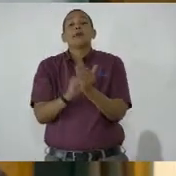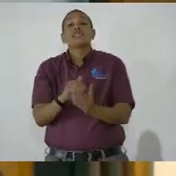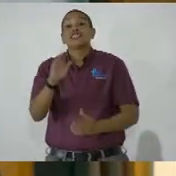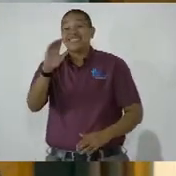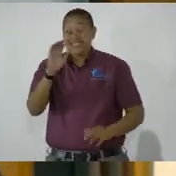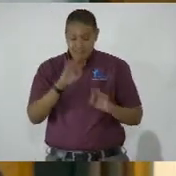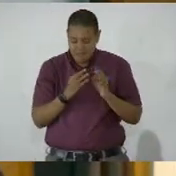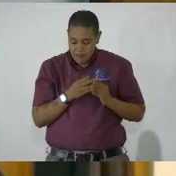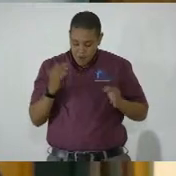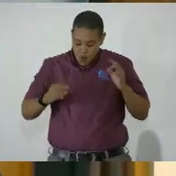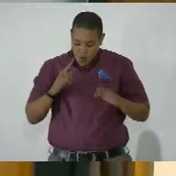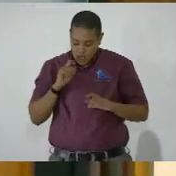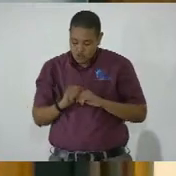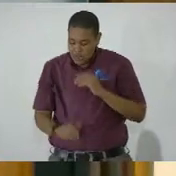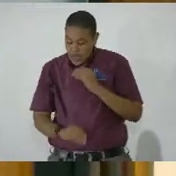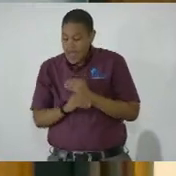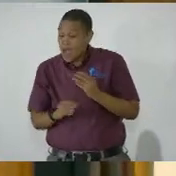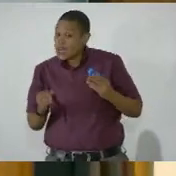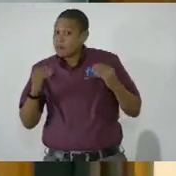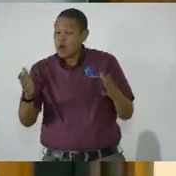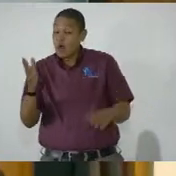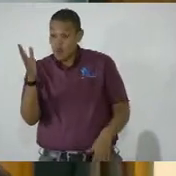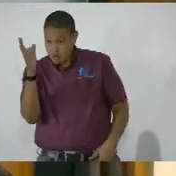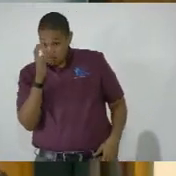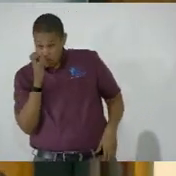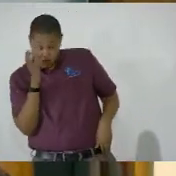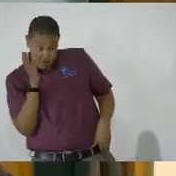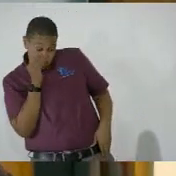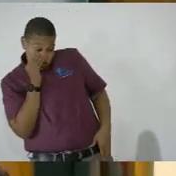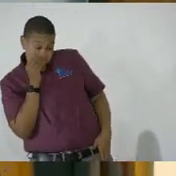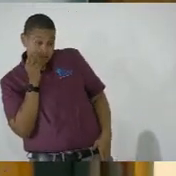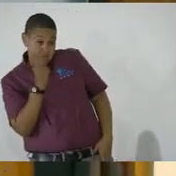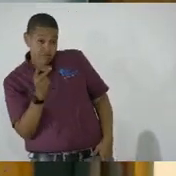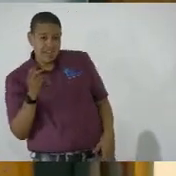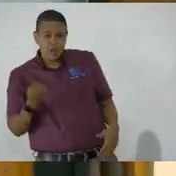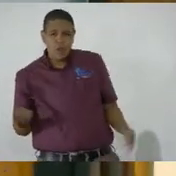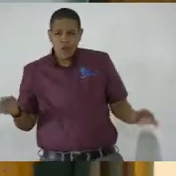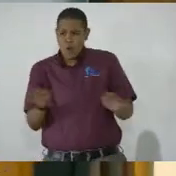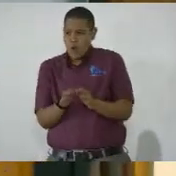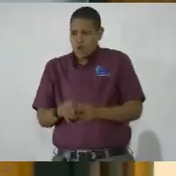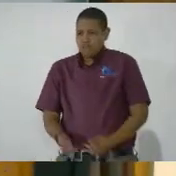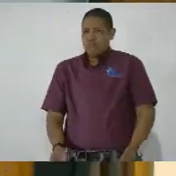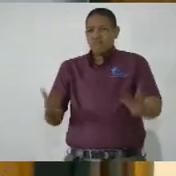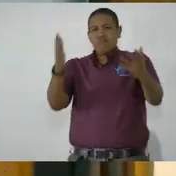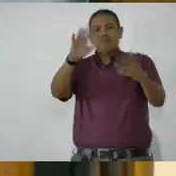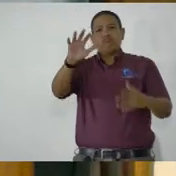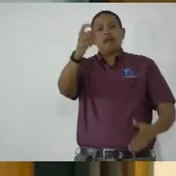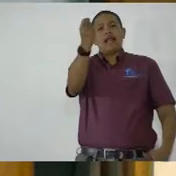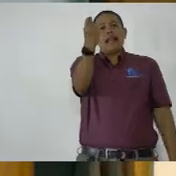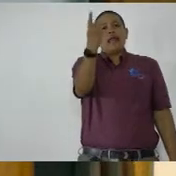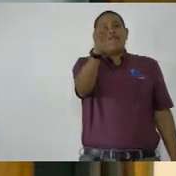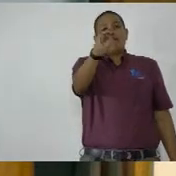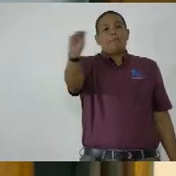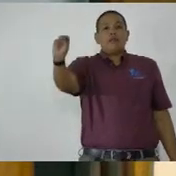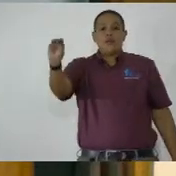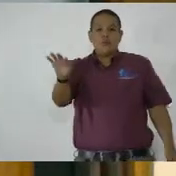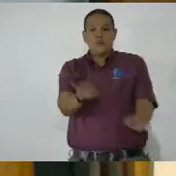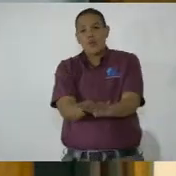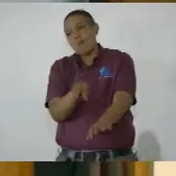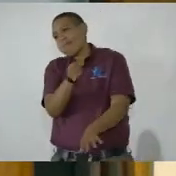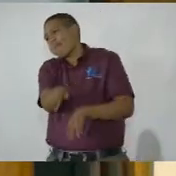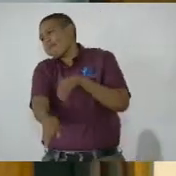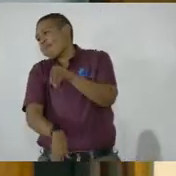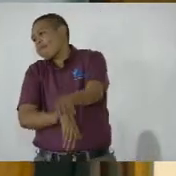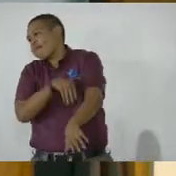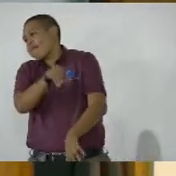was also provided with audiovisual equipment valued at approximately $11 million. We